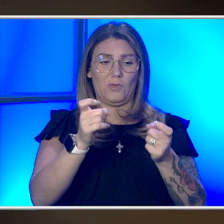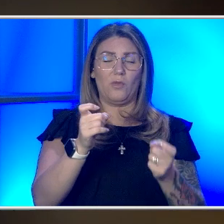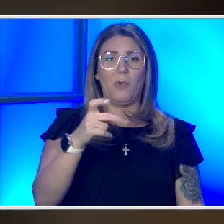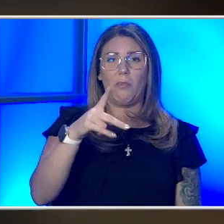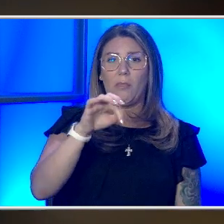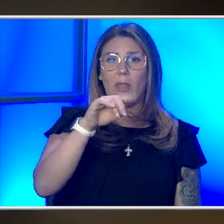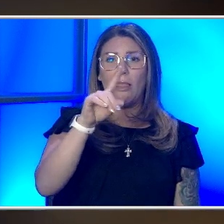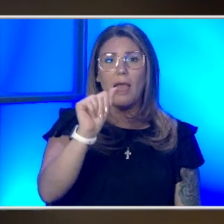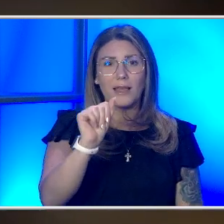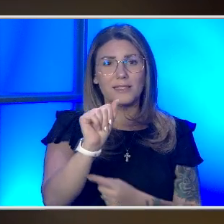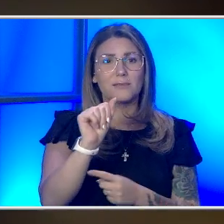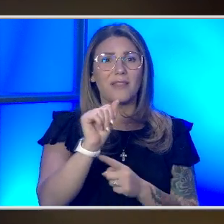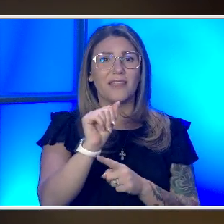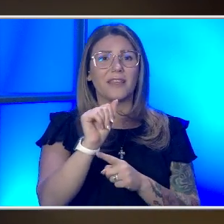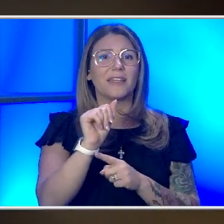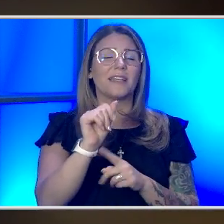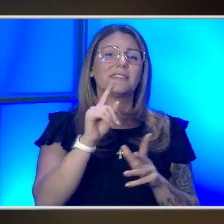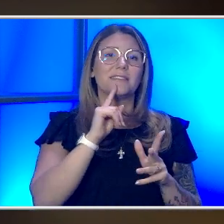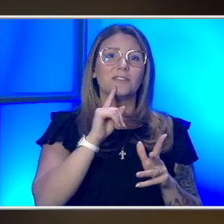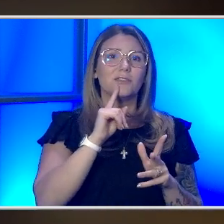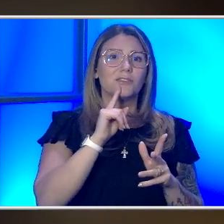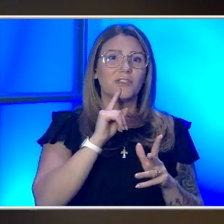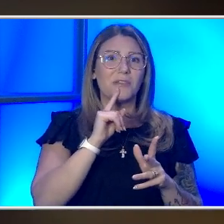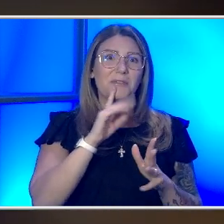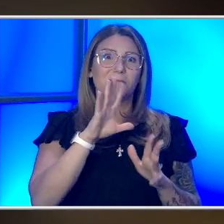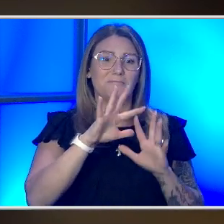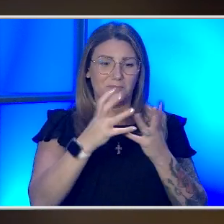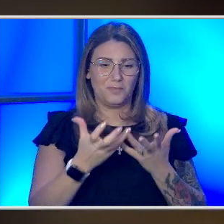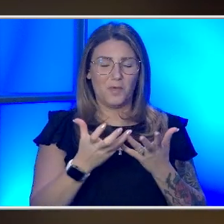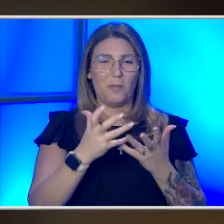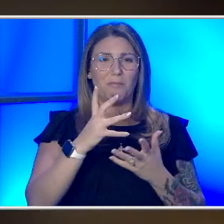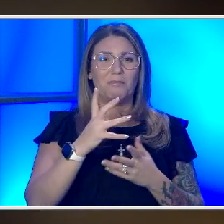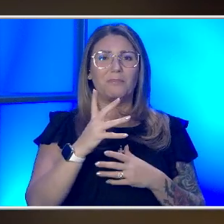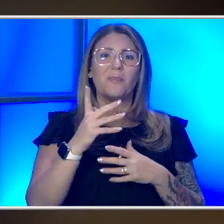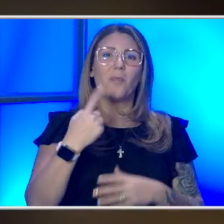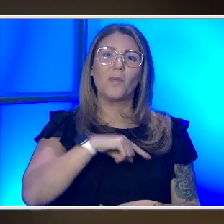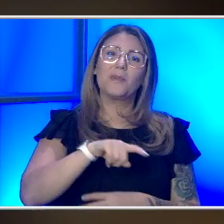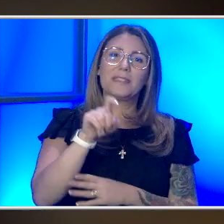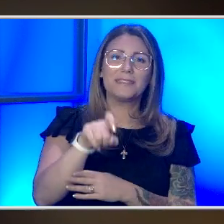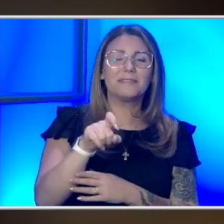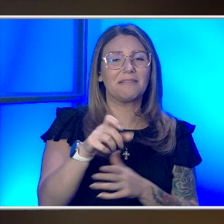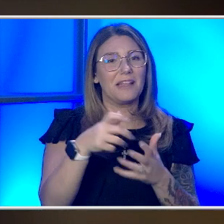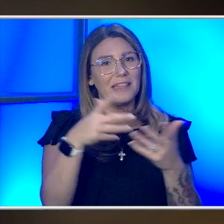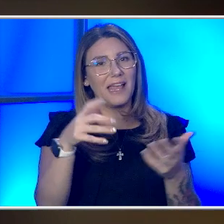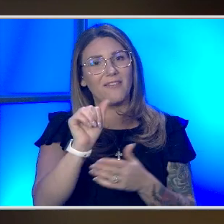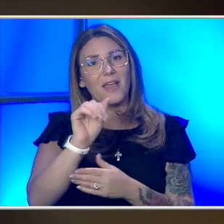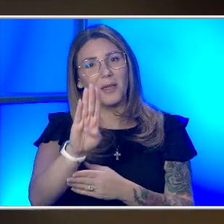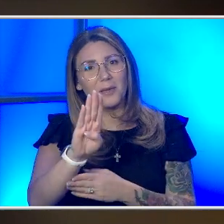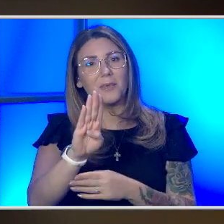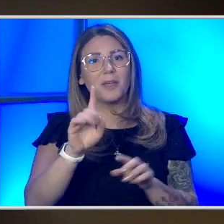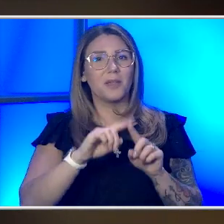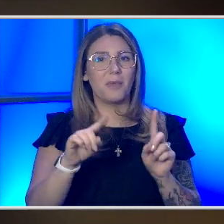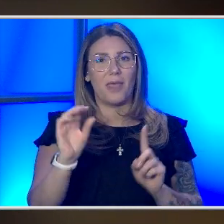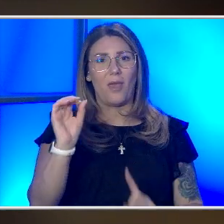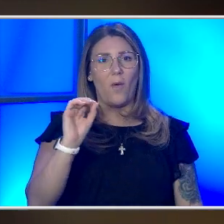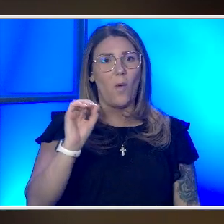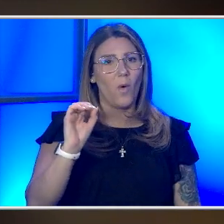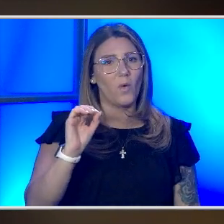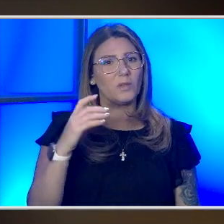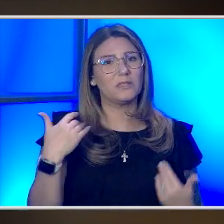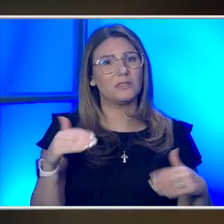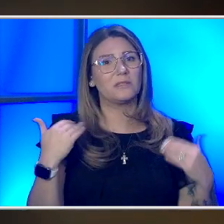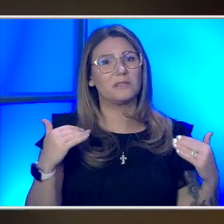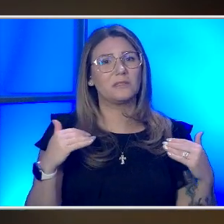universal plasma type. So we need a lot of AB plasma as well, but specifically our O's have been consistently low